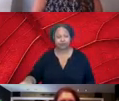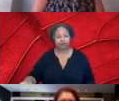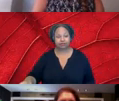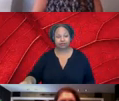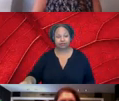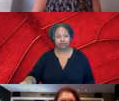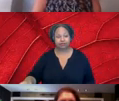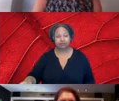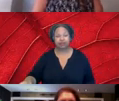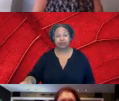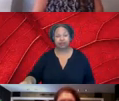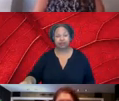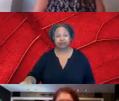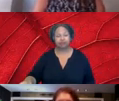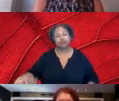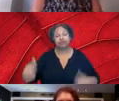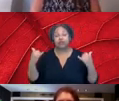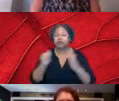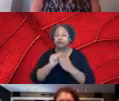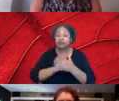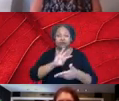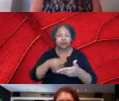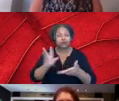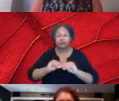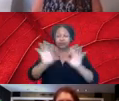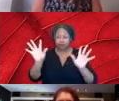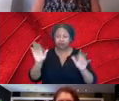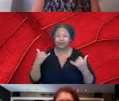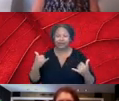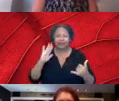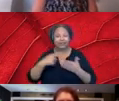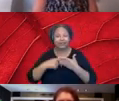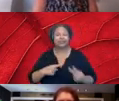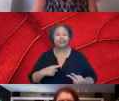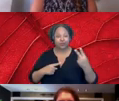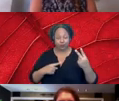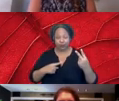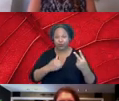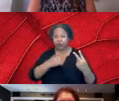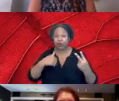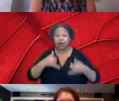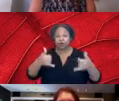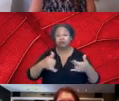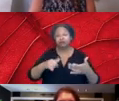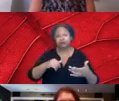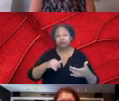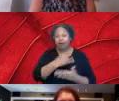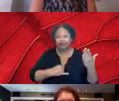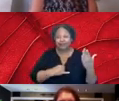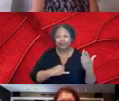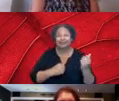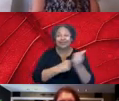Today's agenda is fairly straightforward. Today, we'll be speaking about two Toronto Arts Foundation awards that are currently accepting